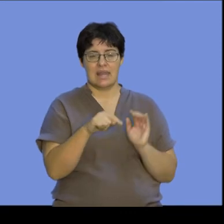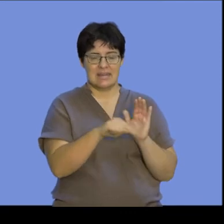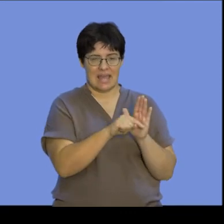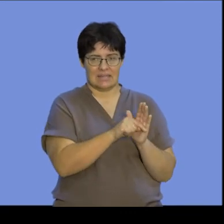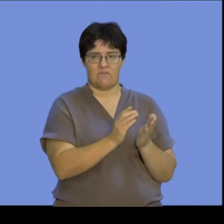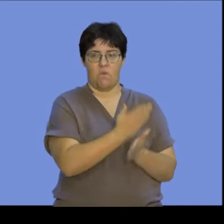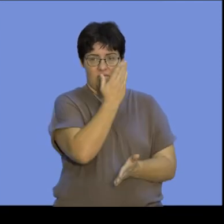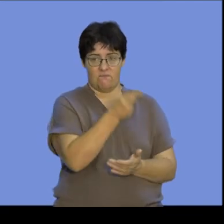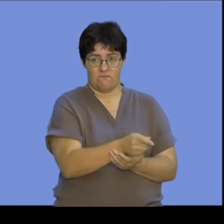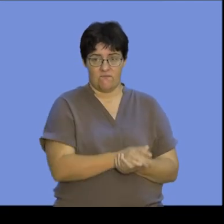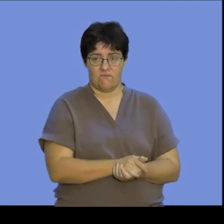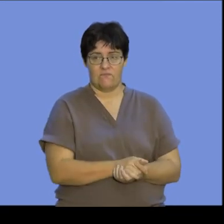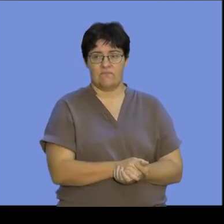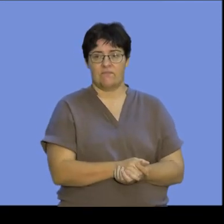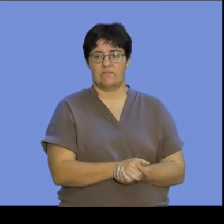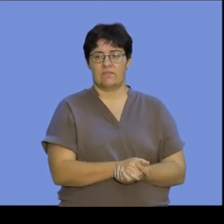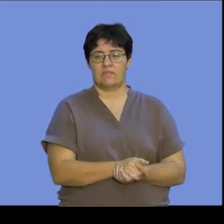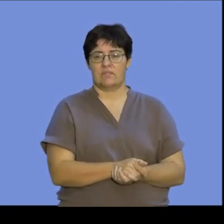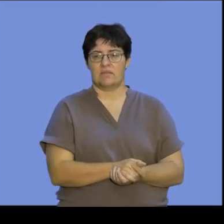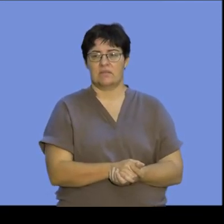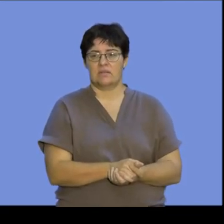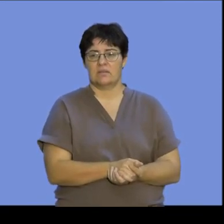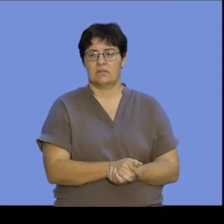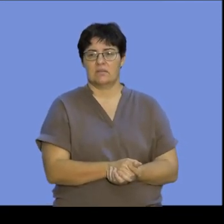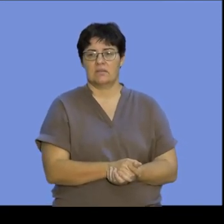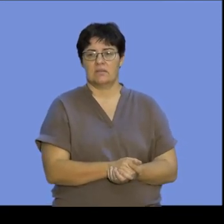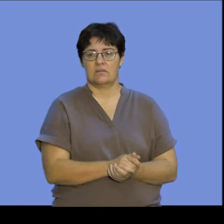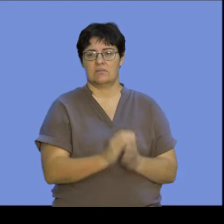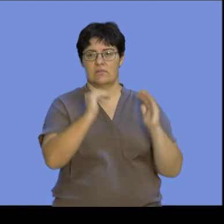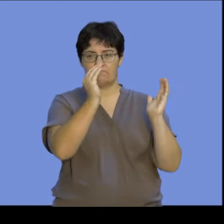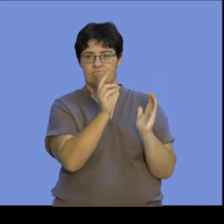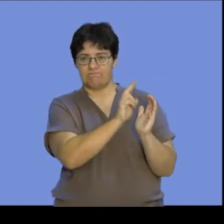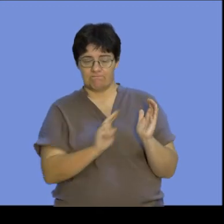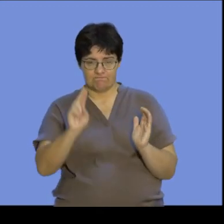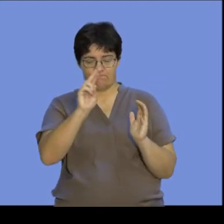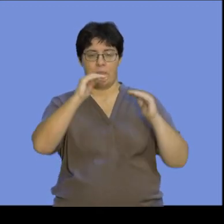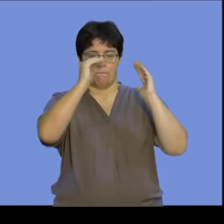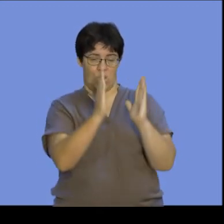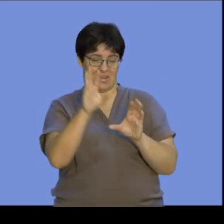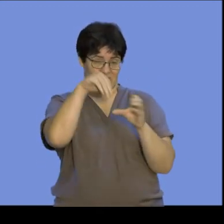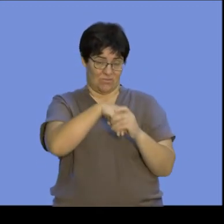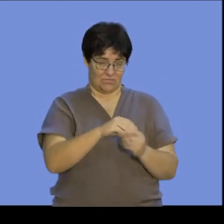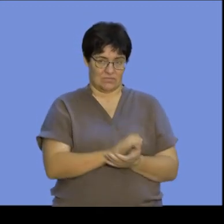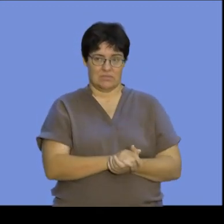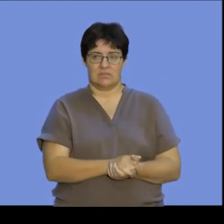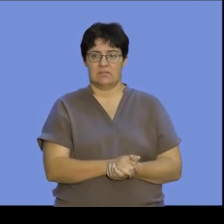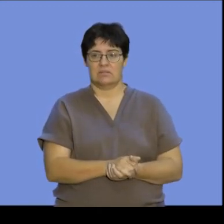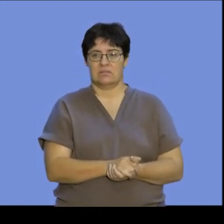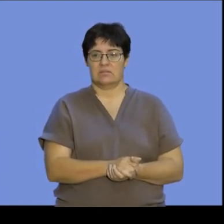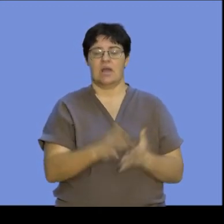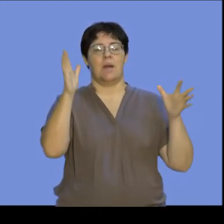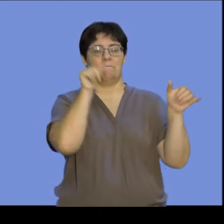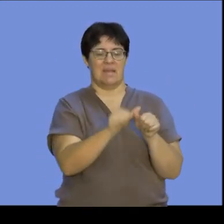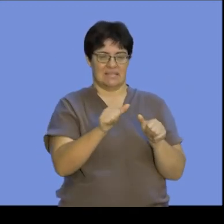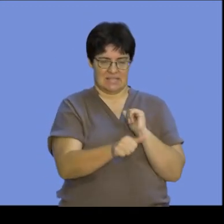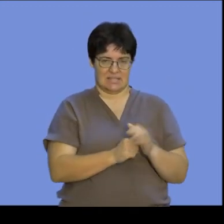that, and I'm actually going to put the square there, so it's part of the bracket. Okay, much better.